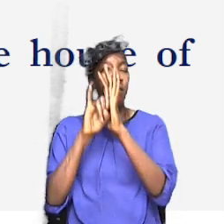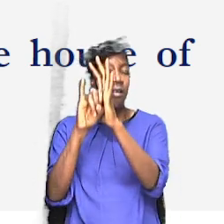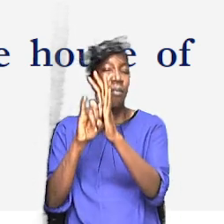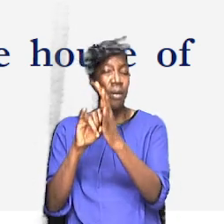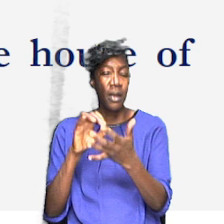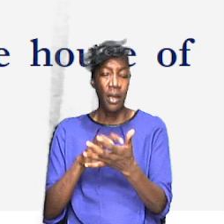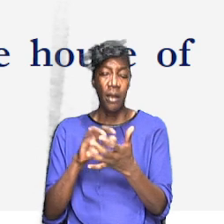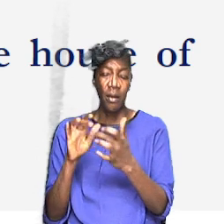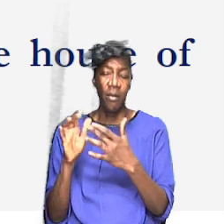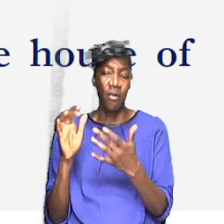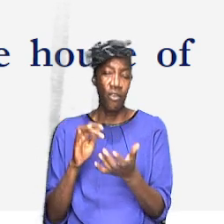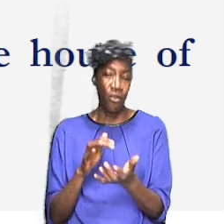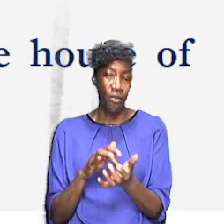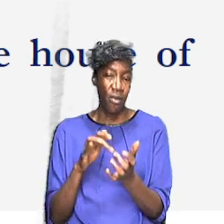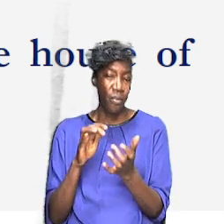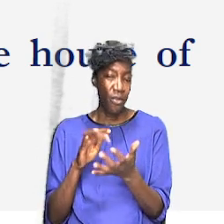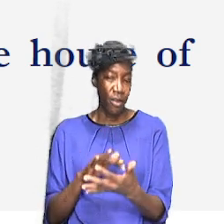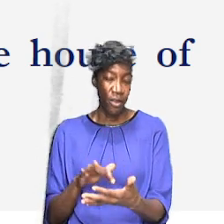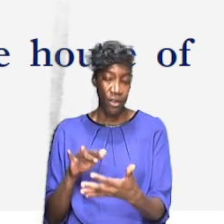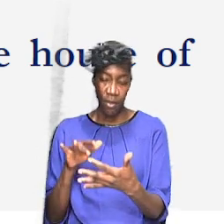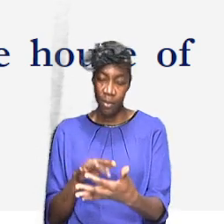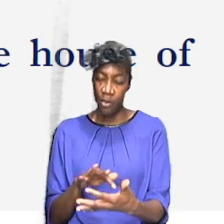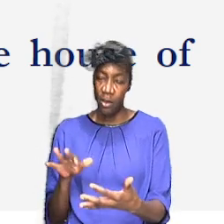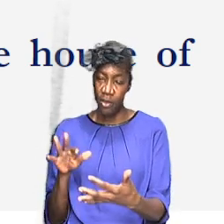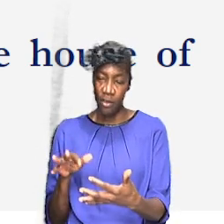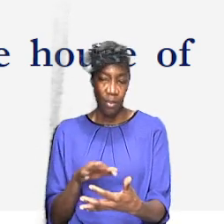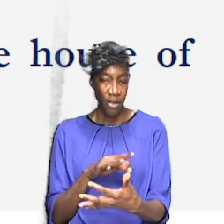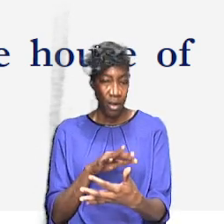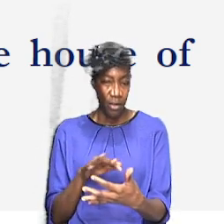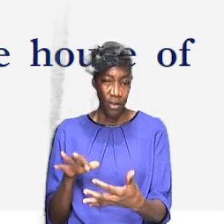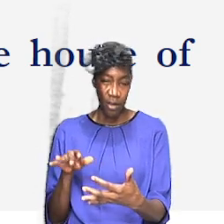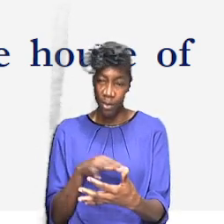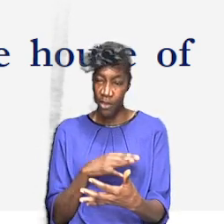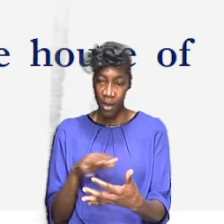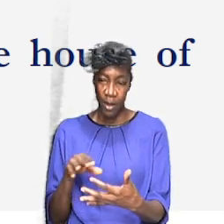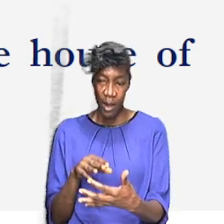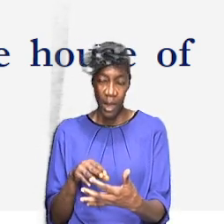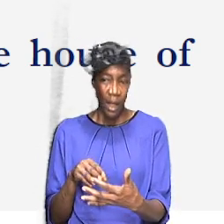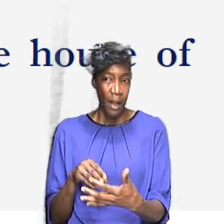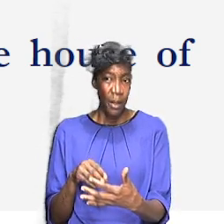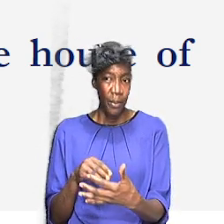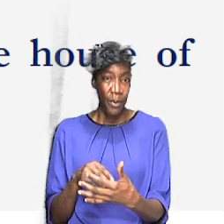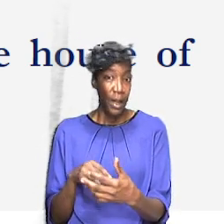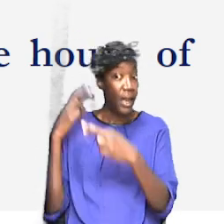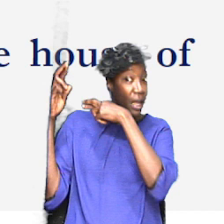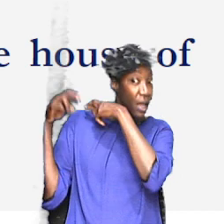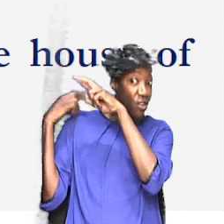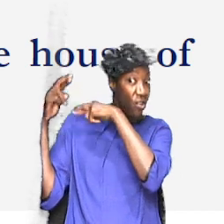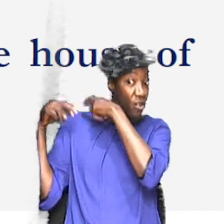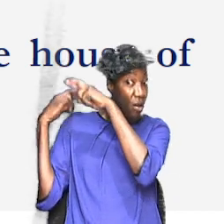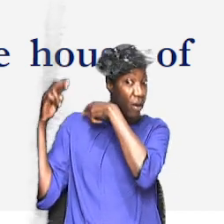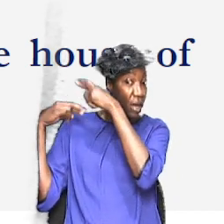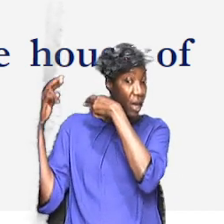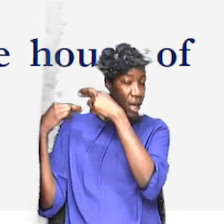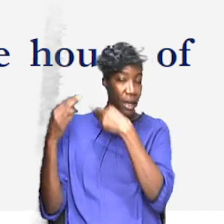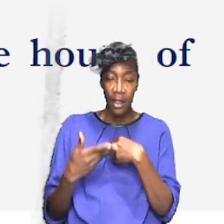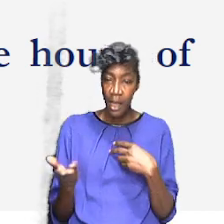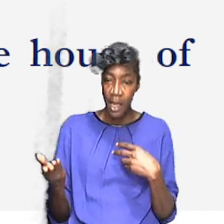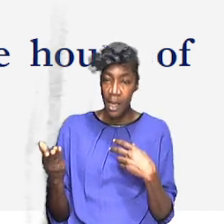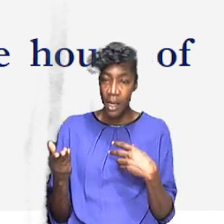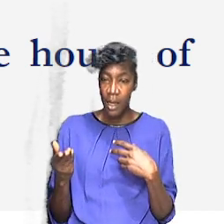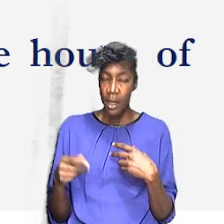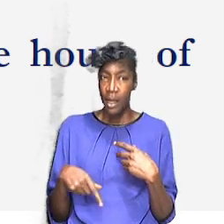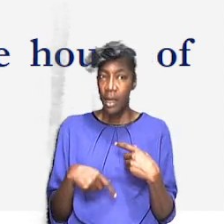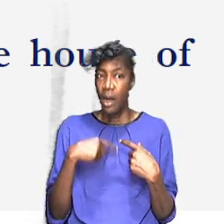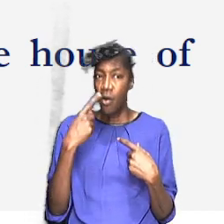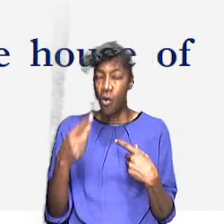when you study scriptures, you have to get into what we call the grammatical historical method. Amen. Which is practically getting to the grammar